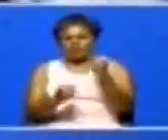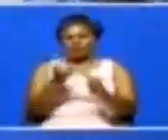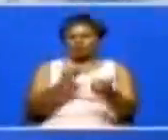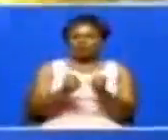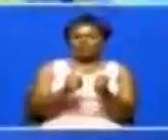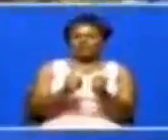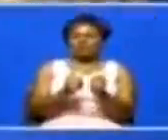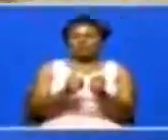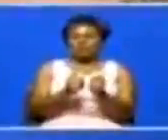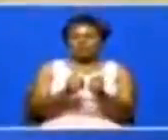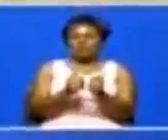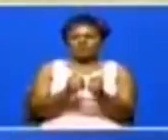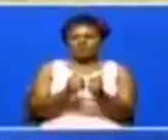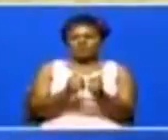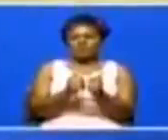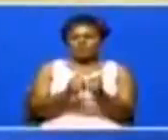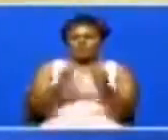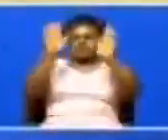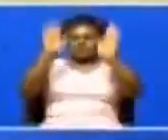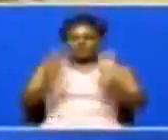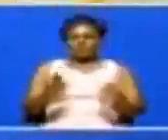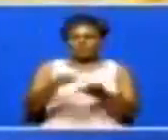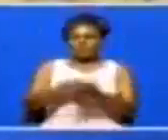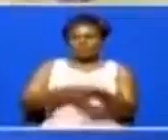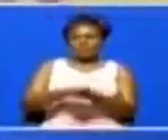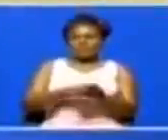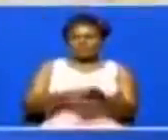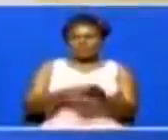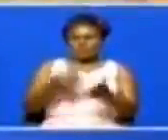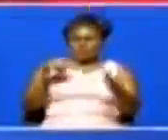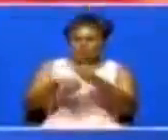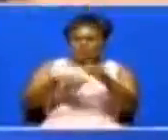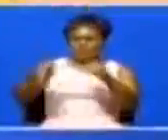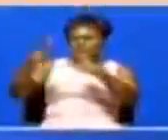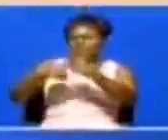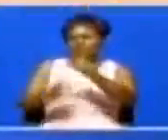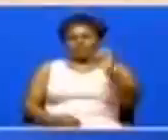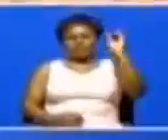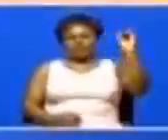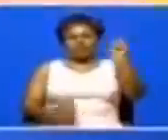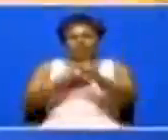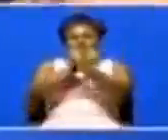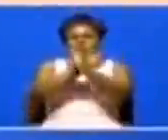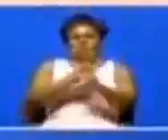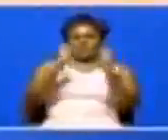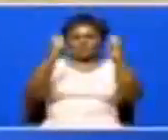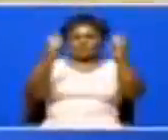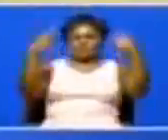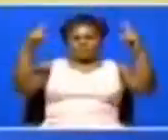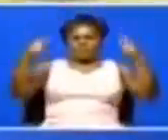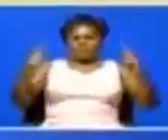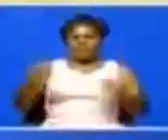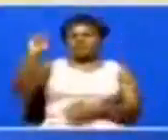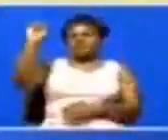you. The Kisumu-based side hammered their opponent 7-0 to successfully defend their title, which is a fifth